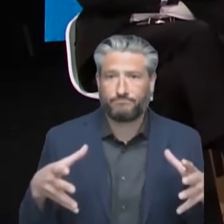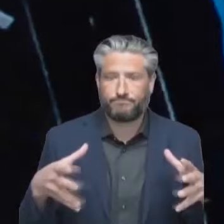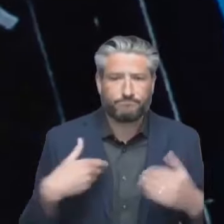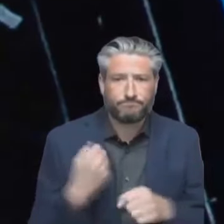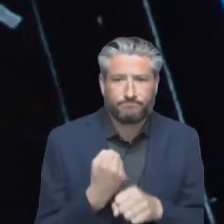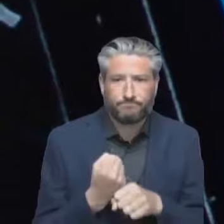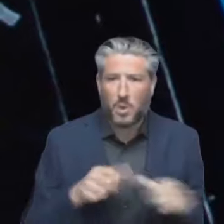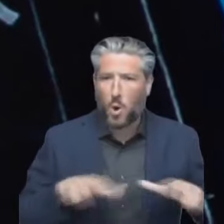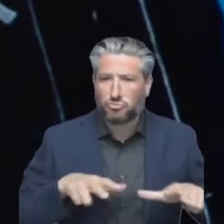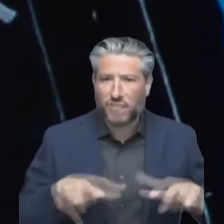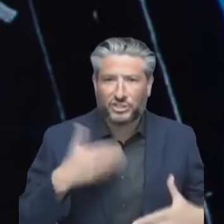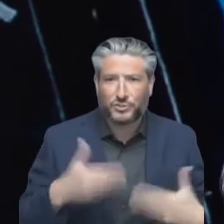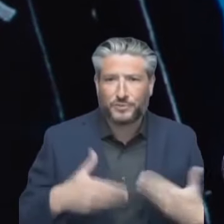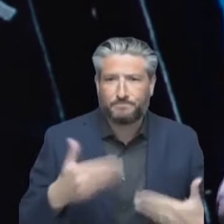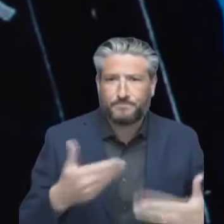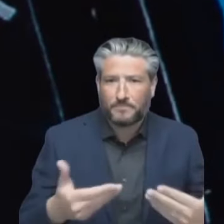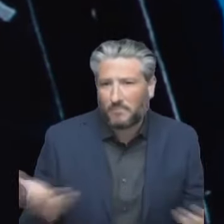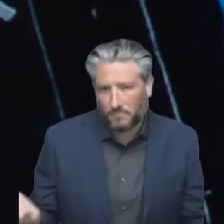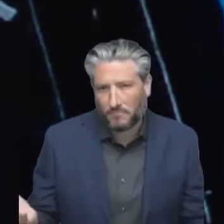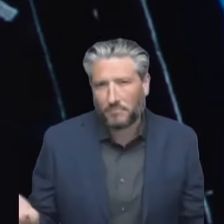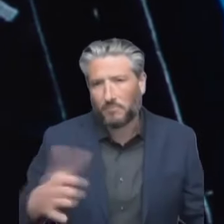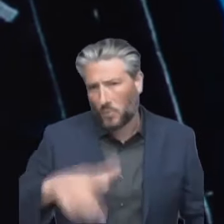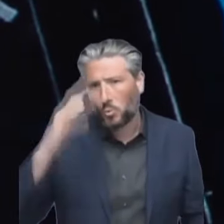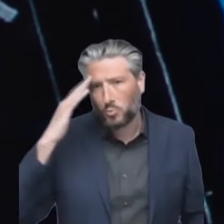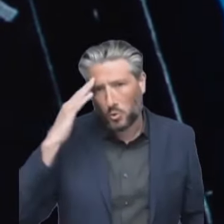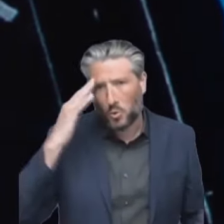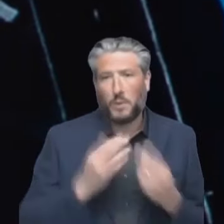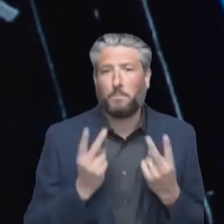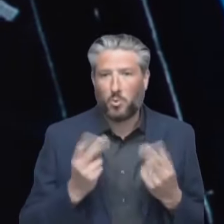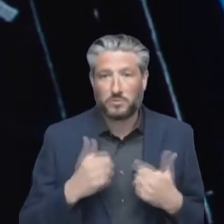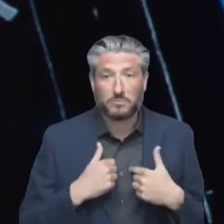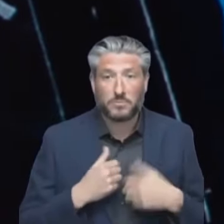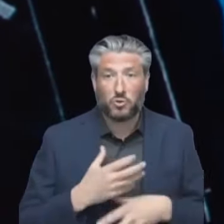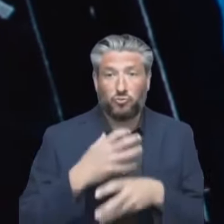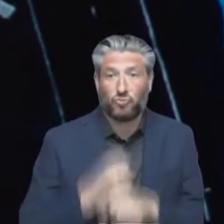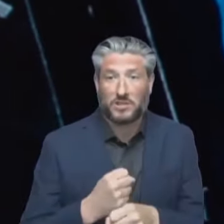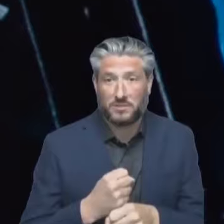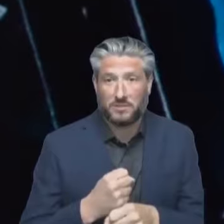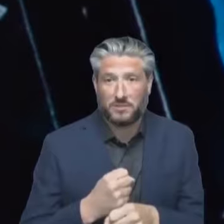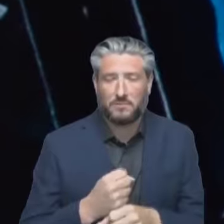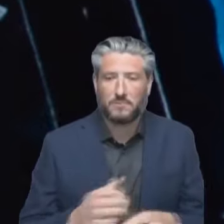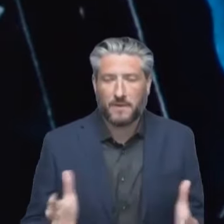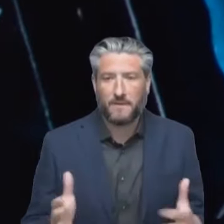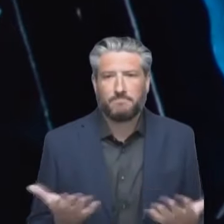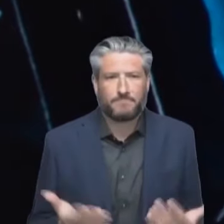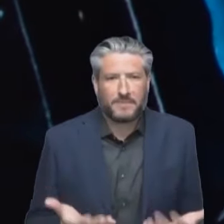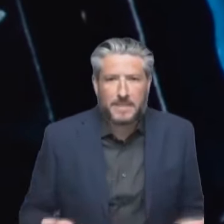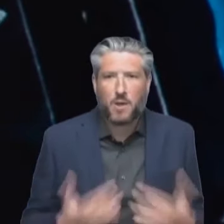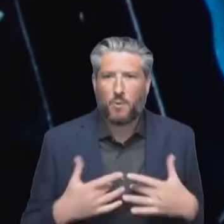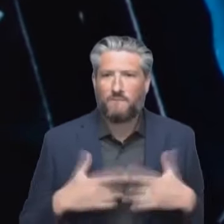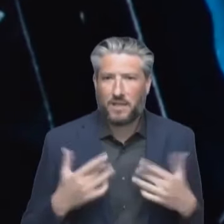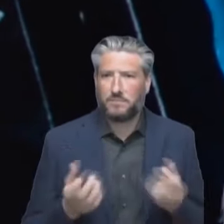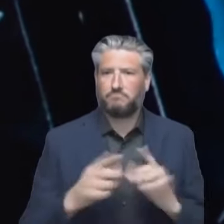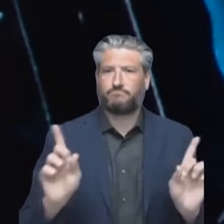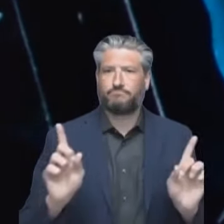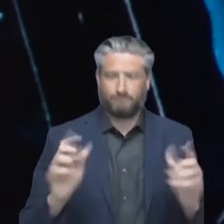re-establish trust within the alliance. And I can assure you that this has now been achieved and established. Between France